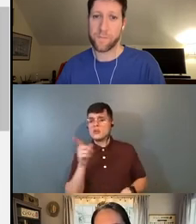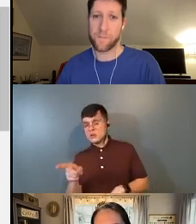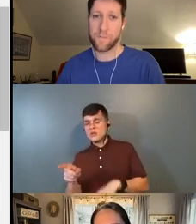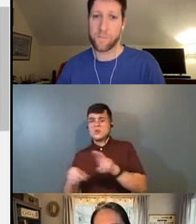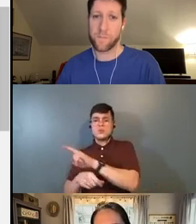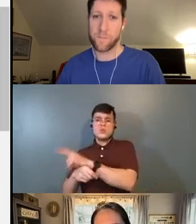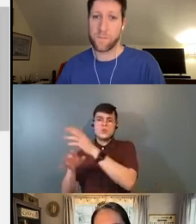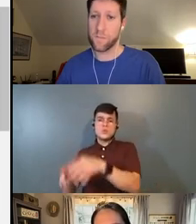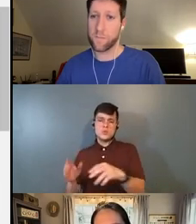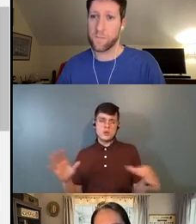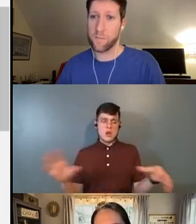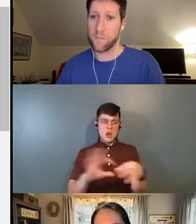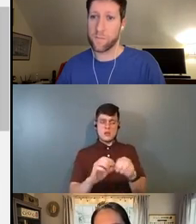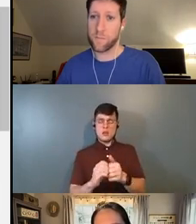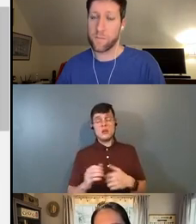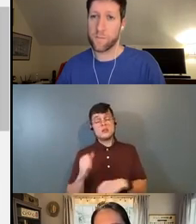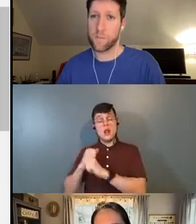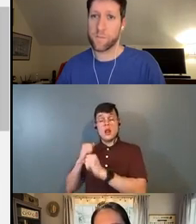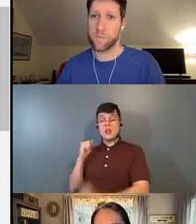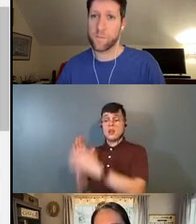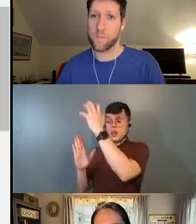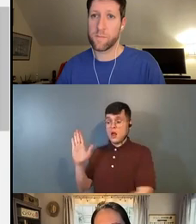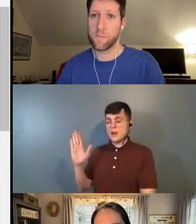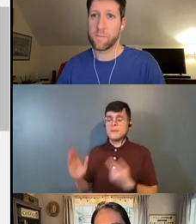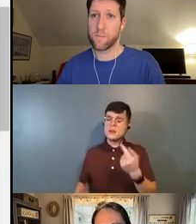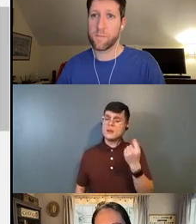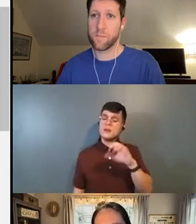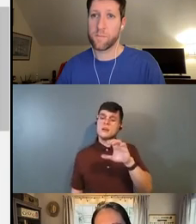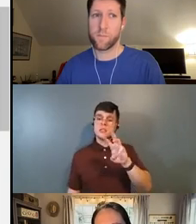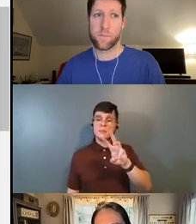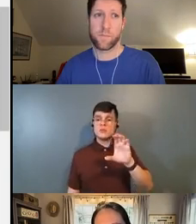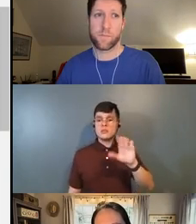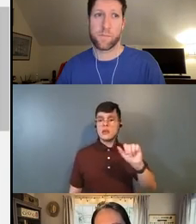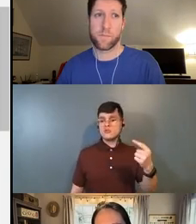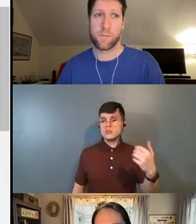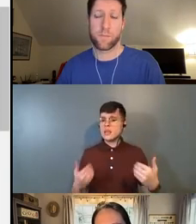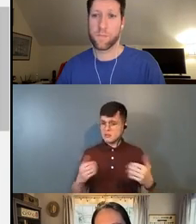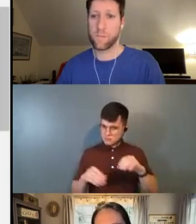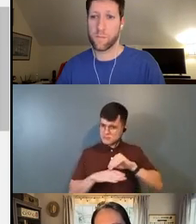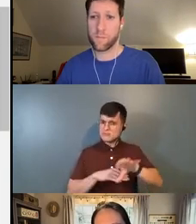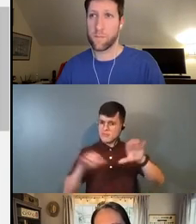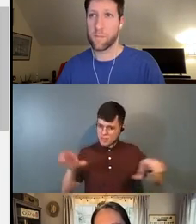long read, but actually WCAG, I think, does that. You know, they have these sections called